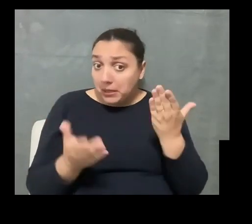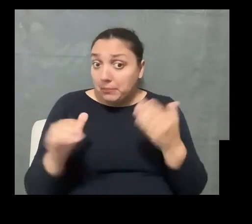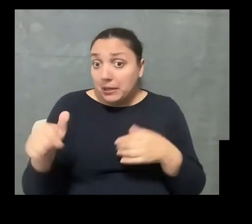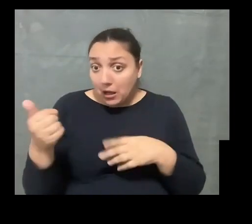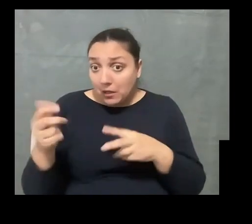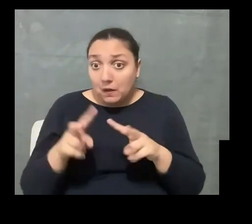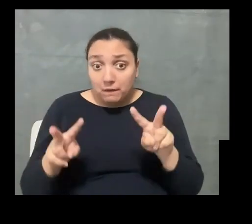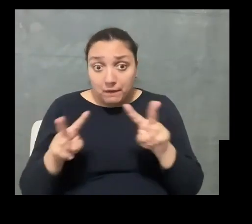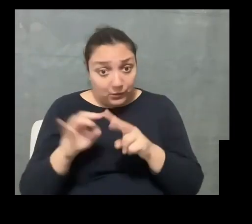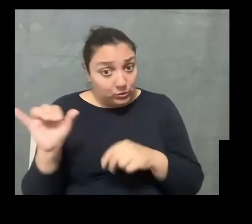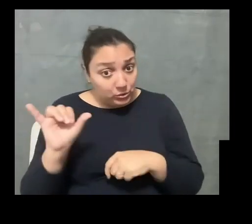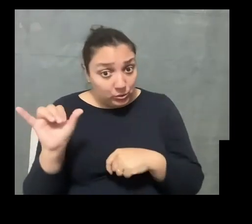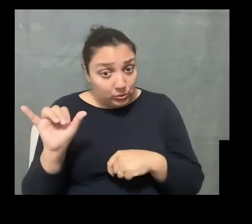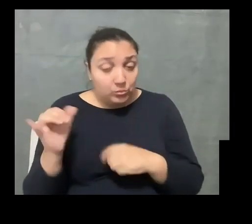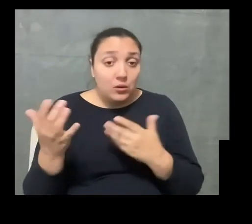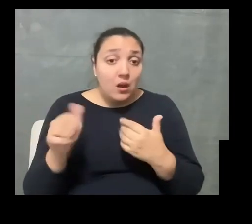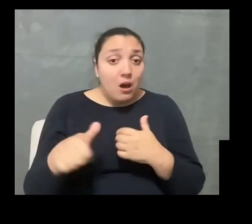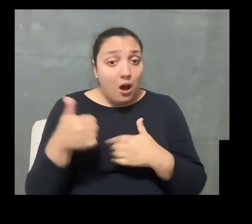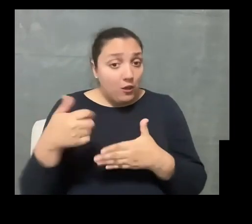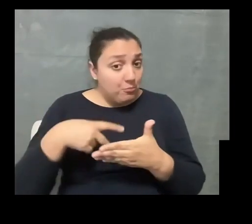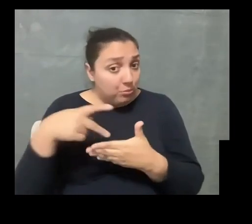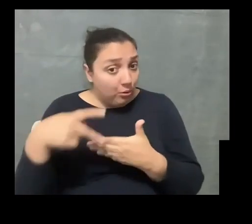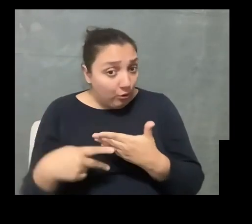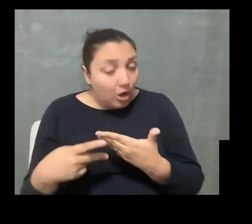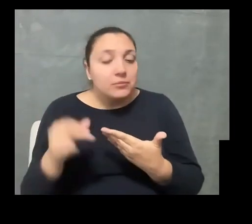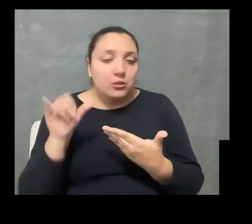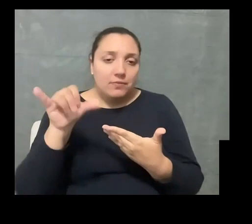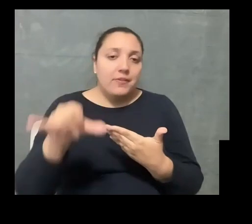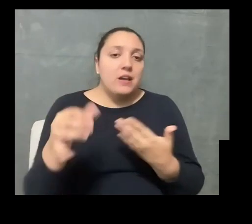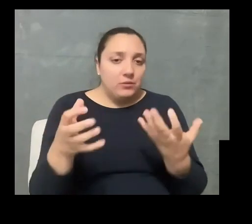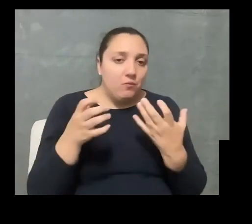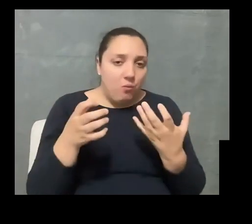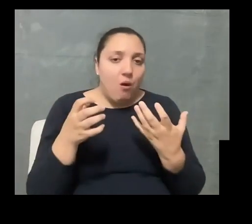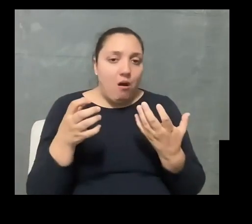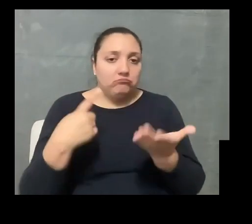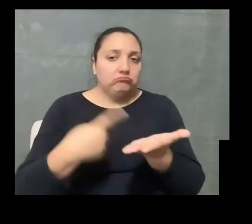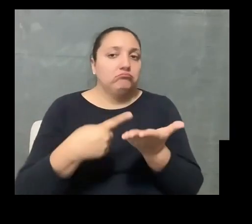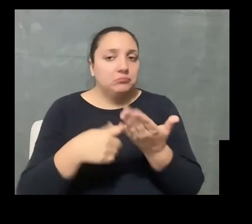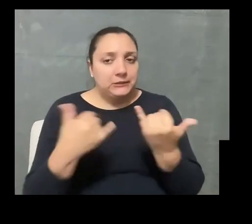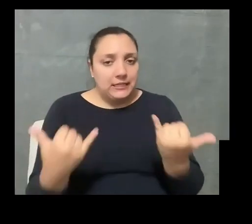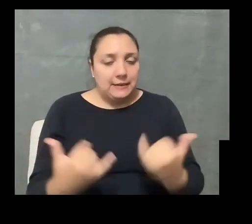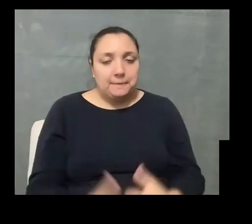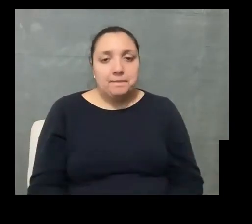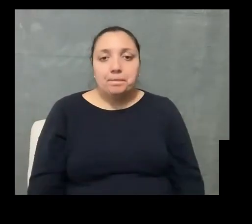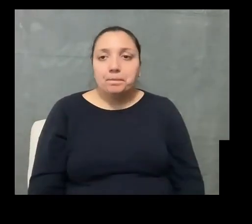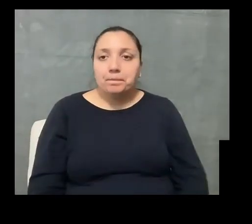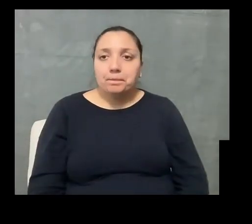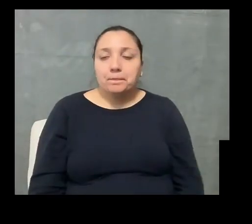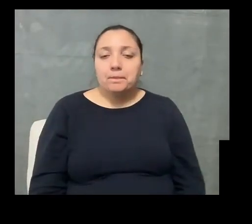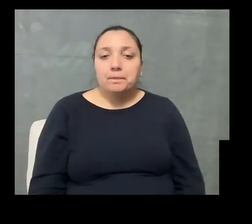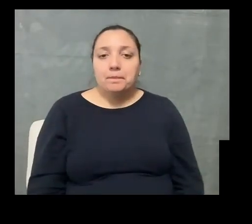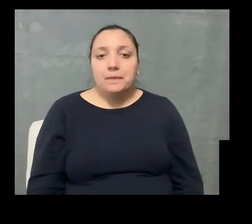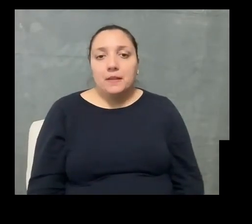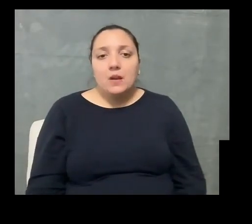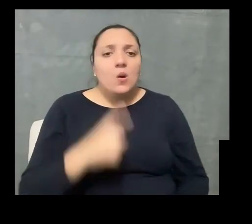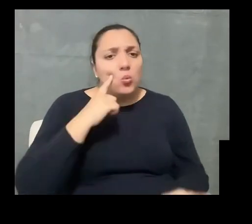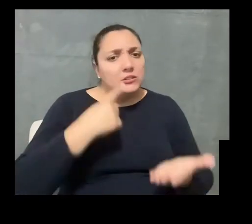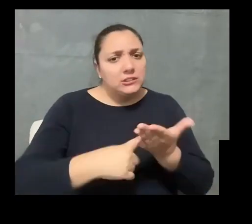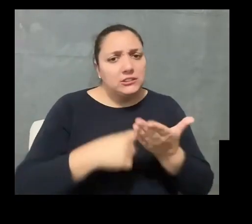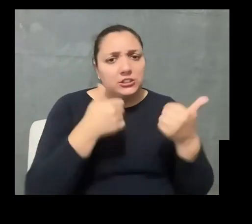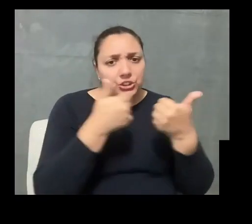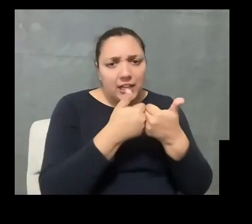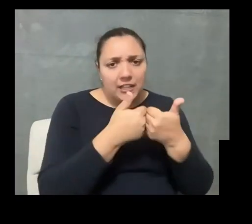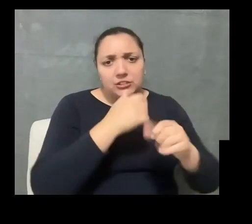values, other important programs, and that's what we want to surface today. We're going to ask you about the challenges and barriers, like I